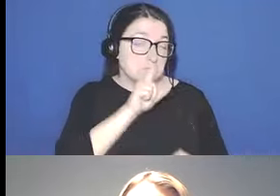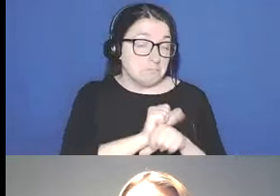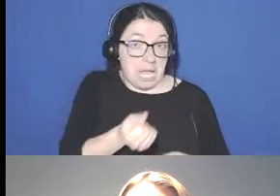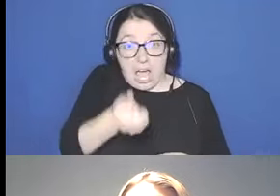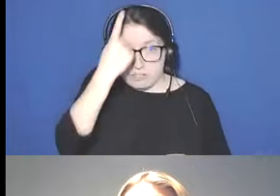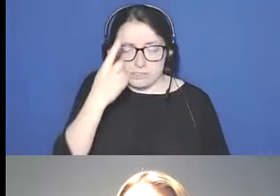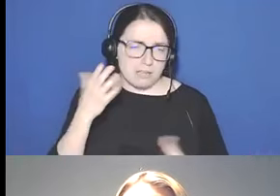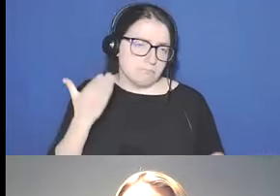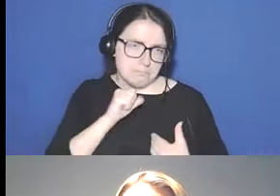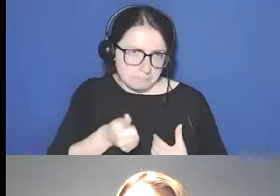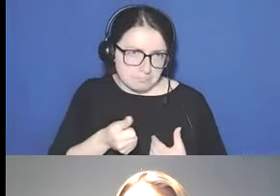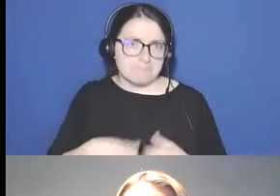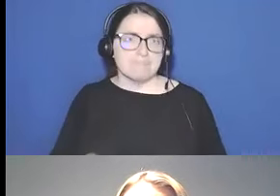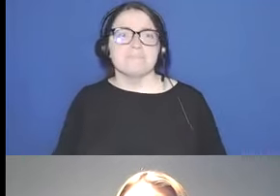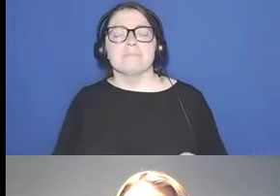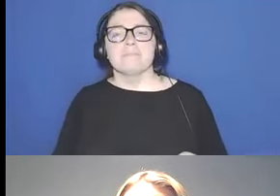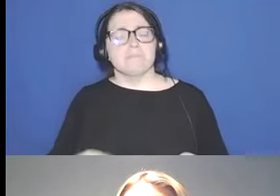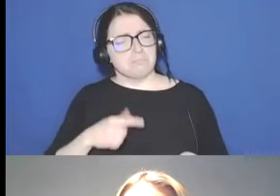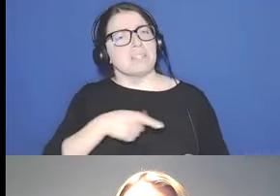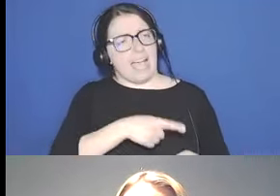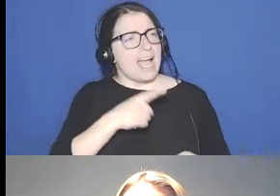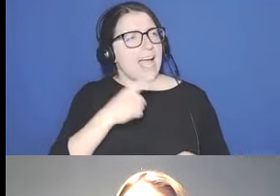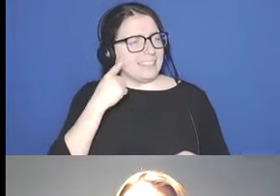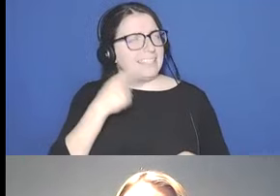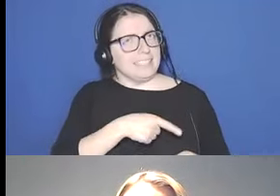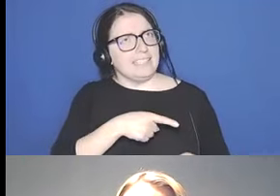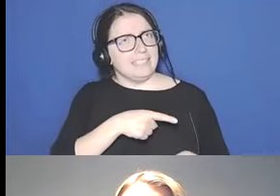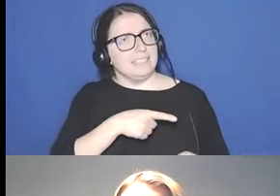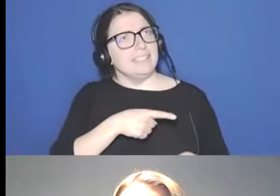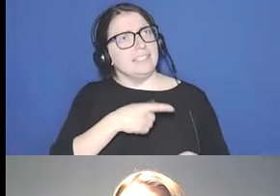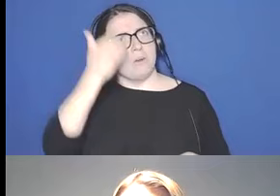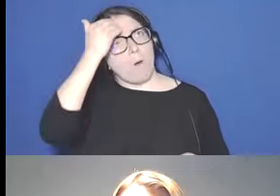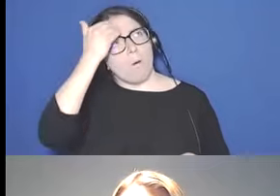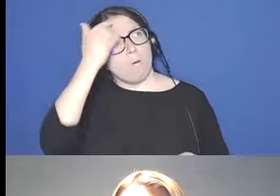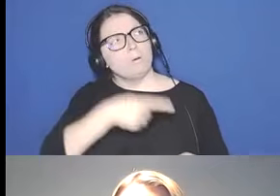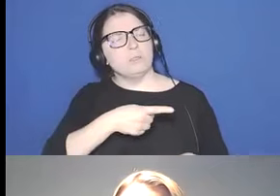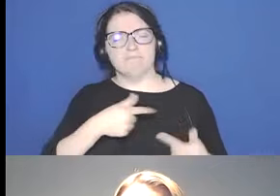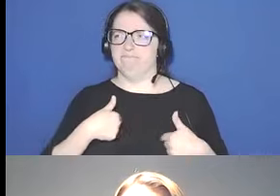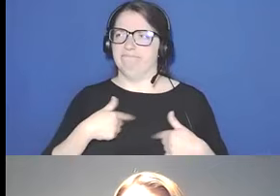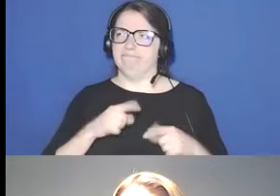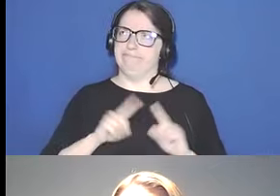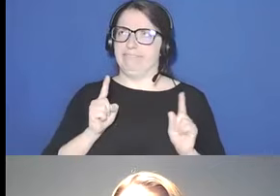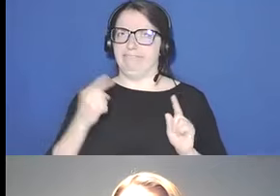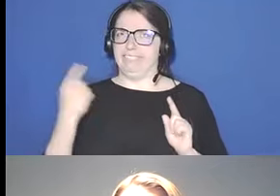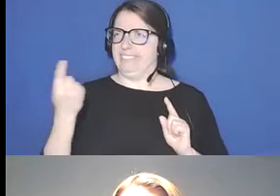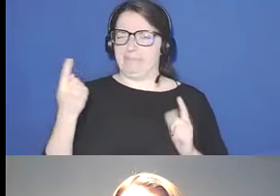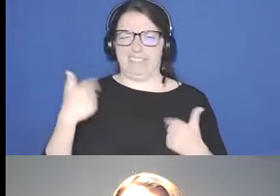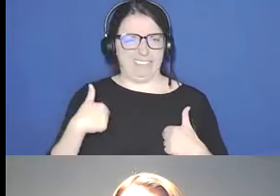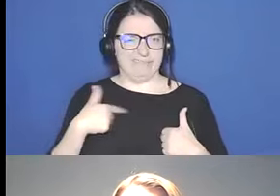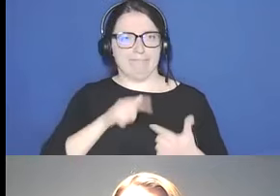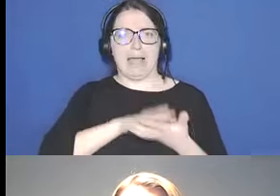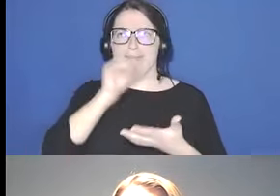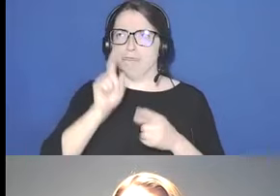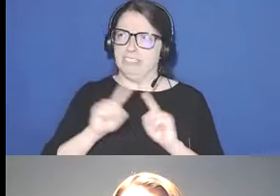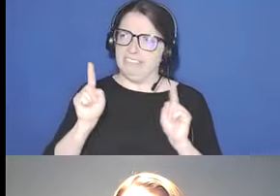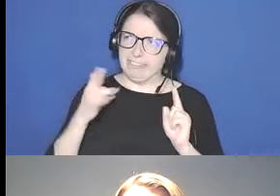completely. Although I do feel like he knows that he is different, that he learns things